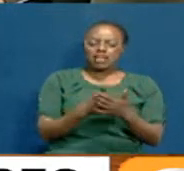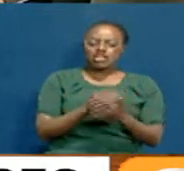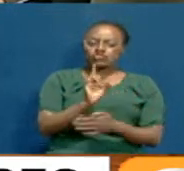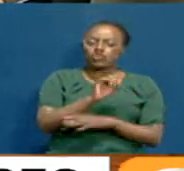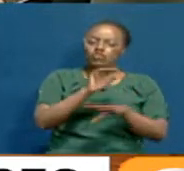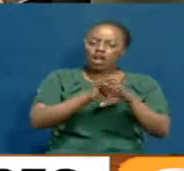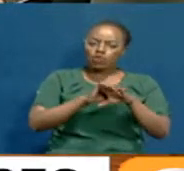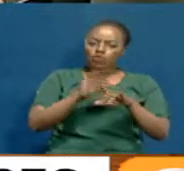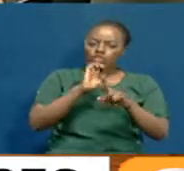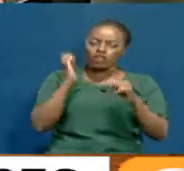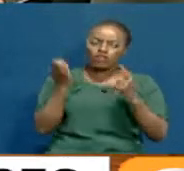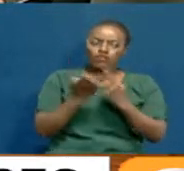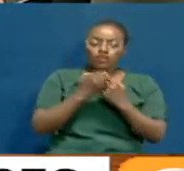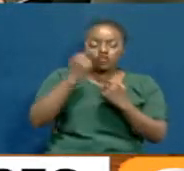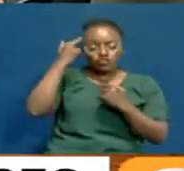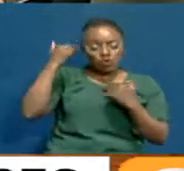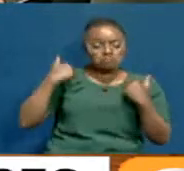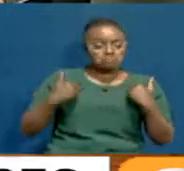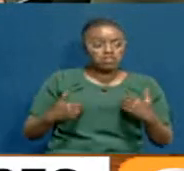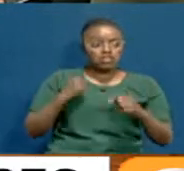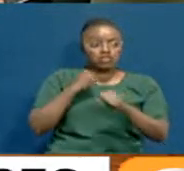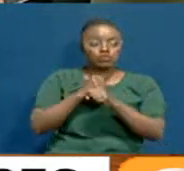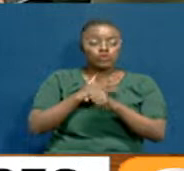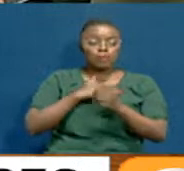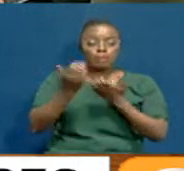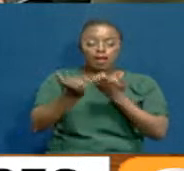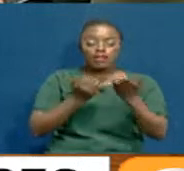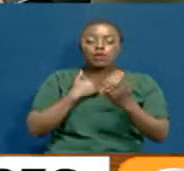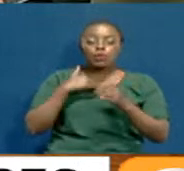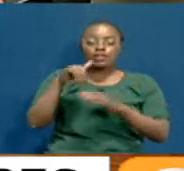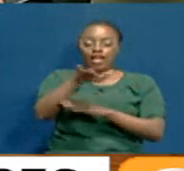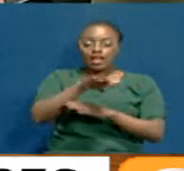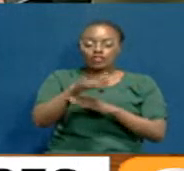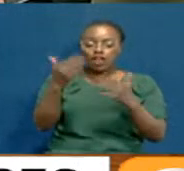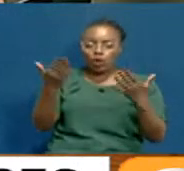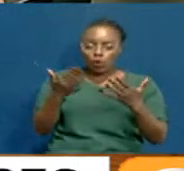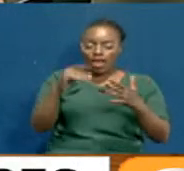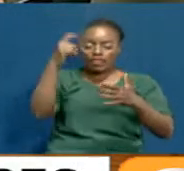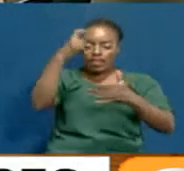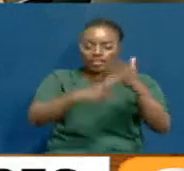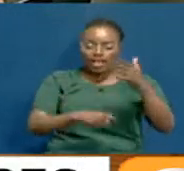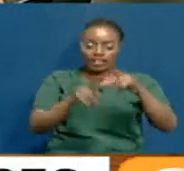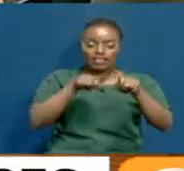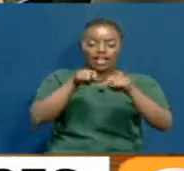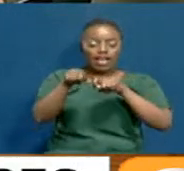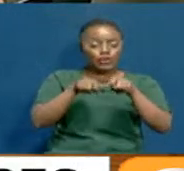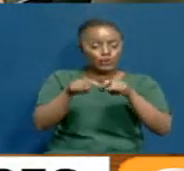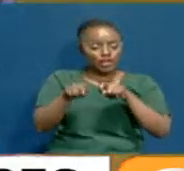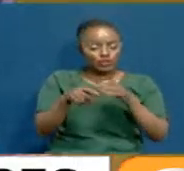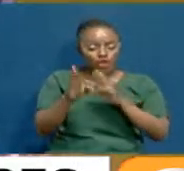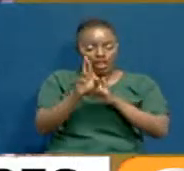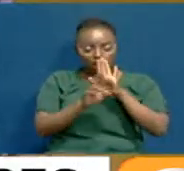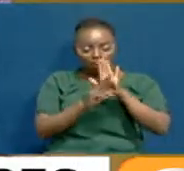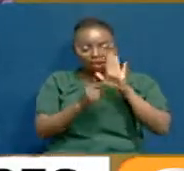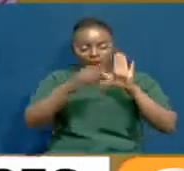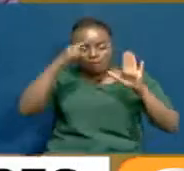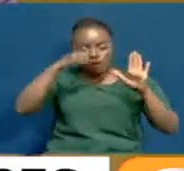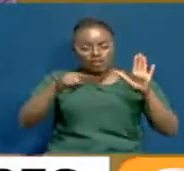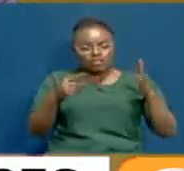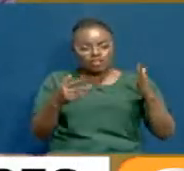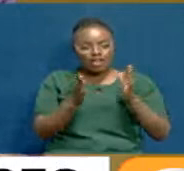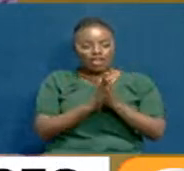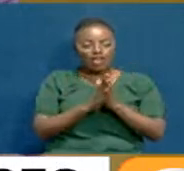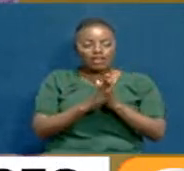good environment to do my business. I want an environment whereby taxes, regulation, policing,